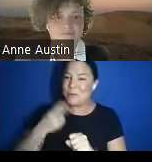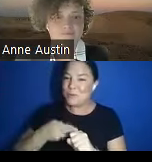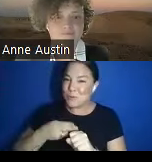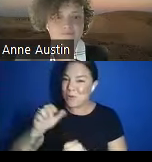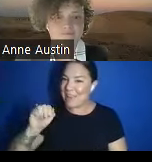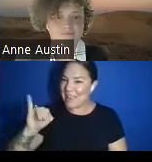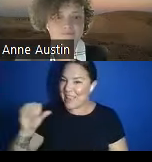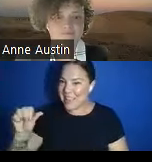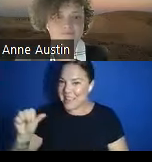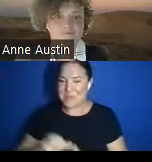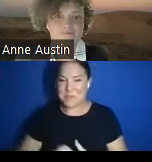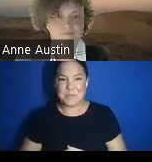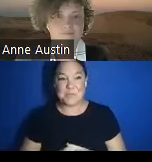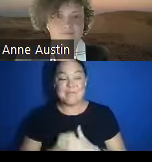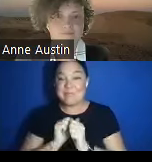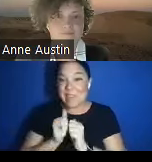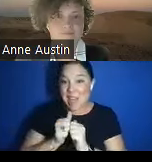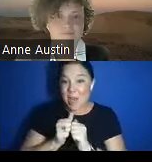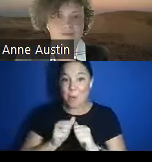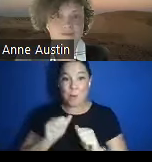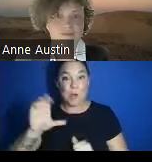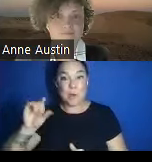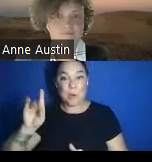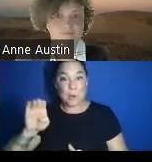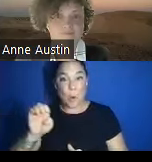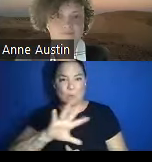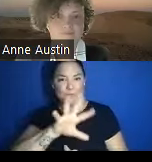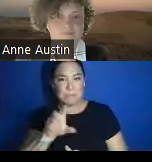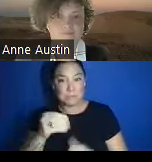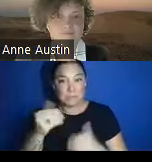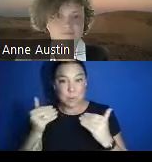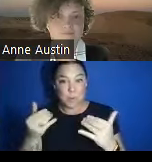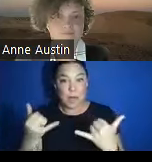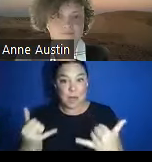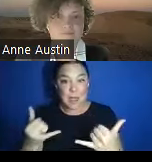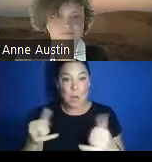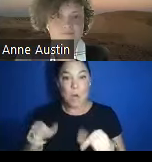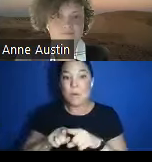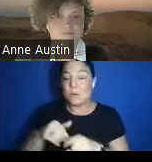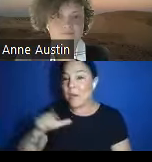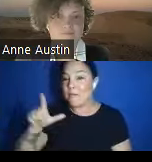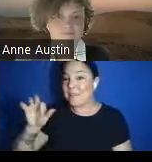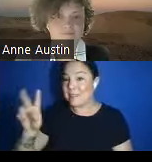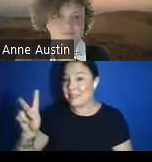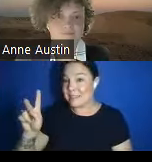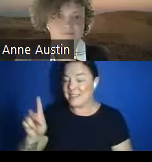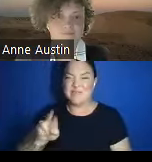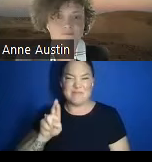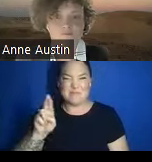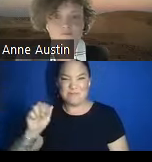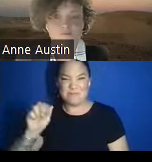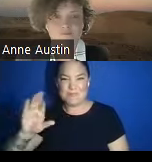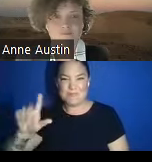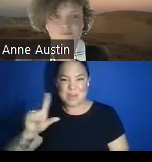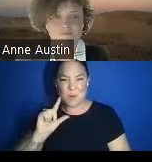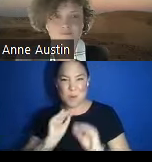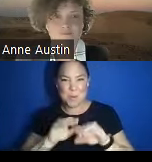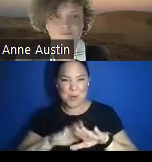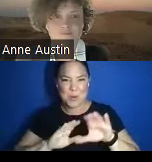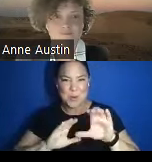America. You can do this by scanning this code or by going to this link right here, and Rachel will also drop the link into the